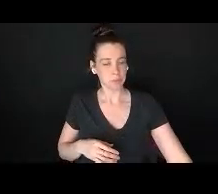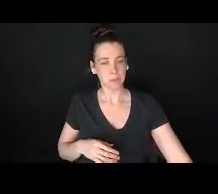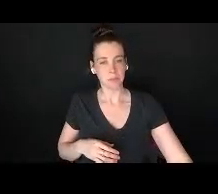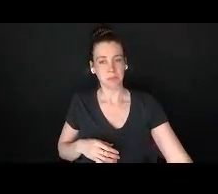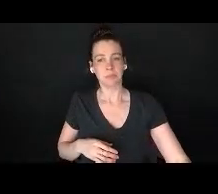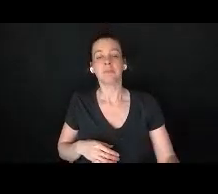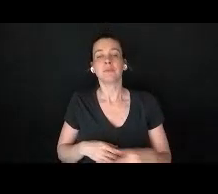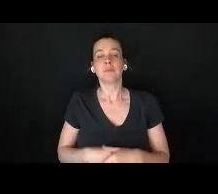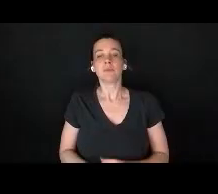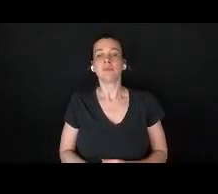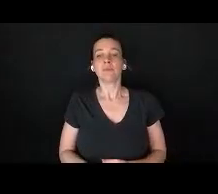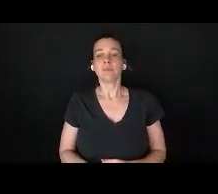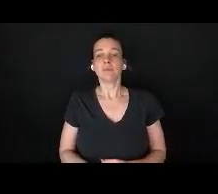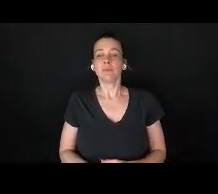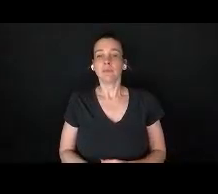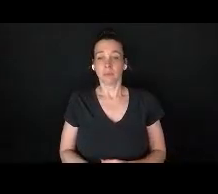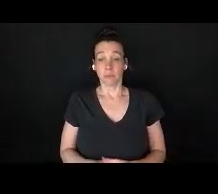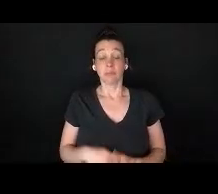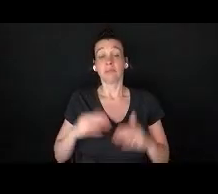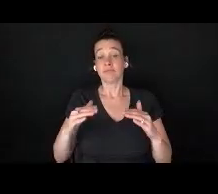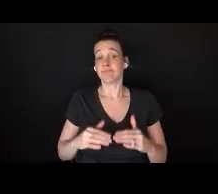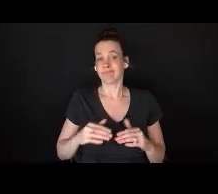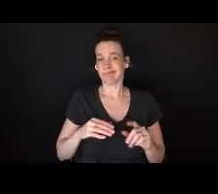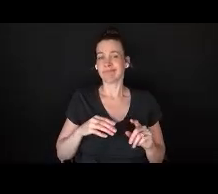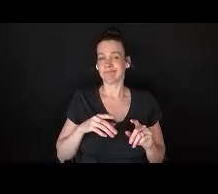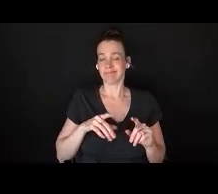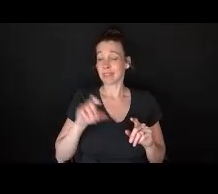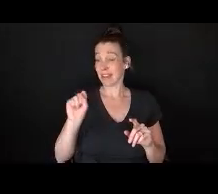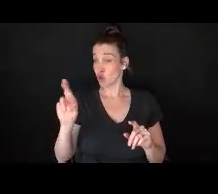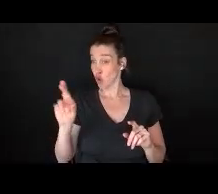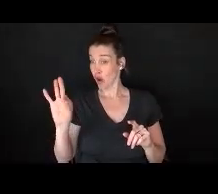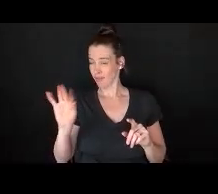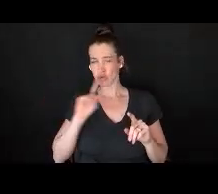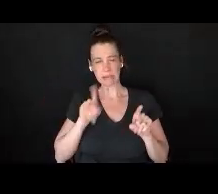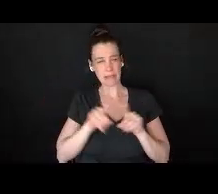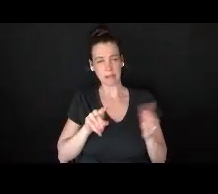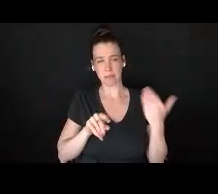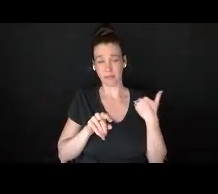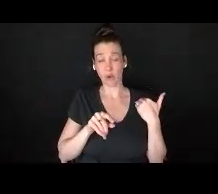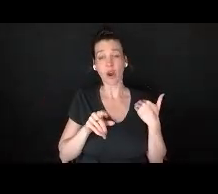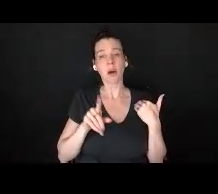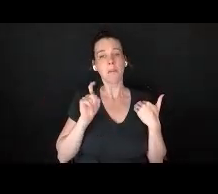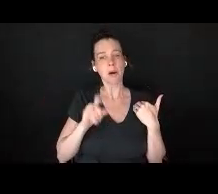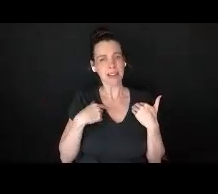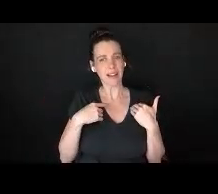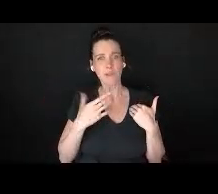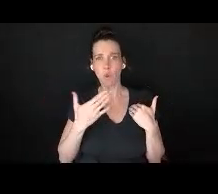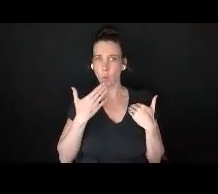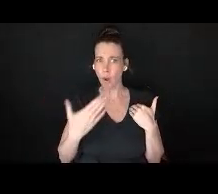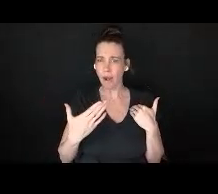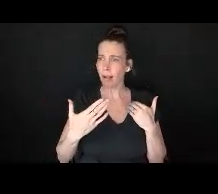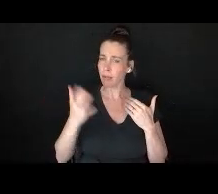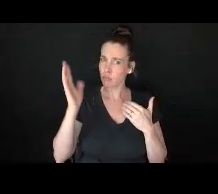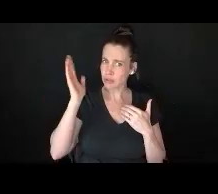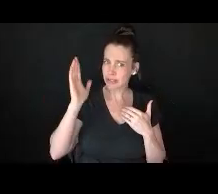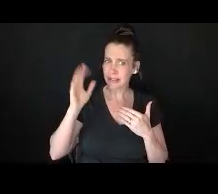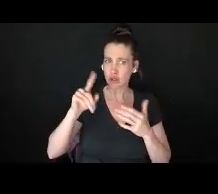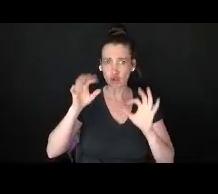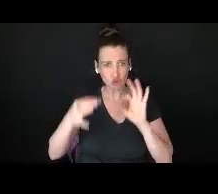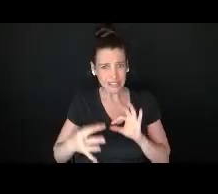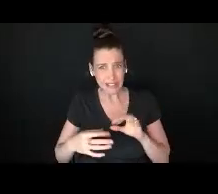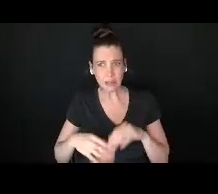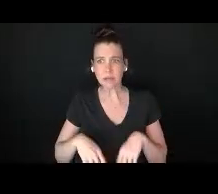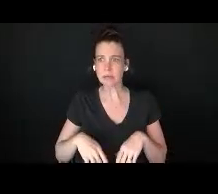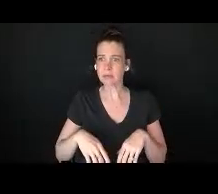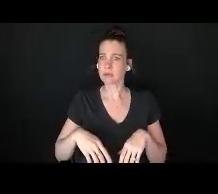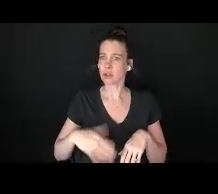And so under SRF, as in the past, really well-presented critiques, and then in a good facilitated discussion will, you